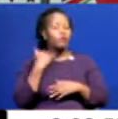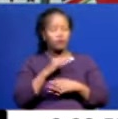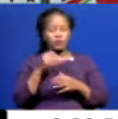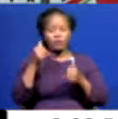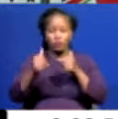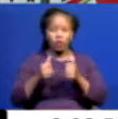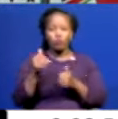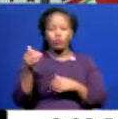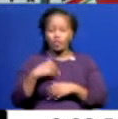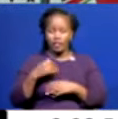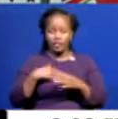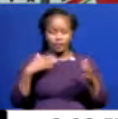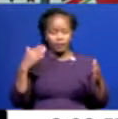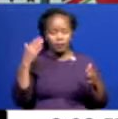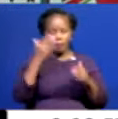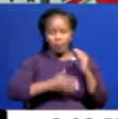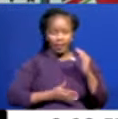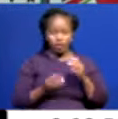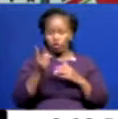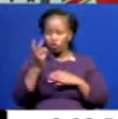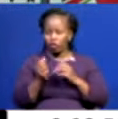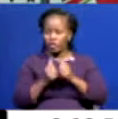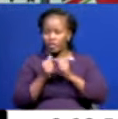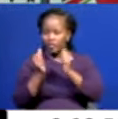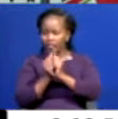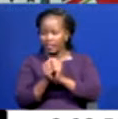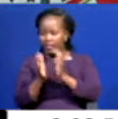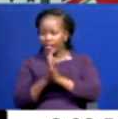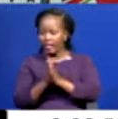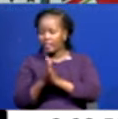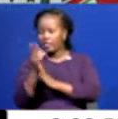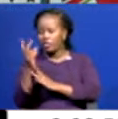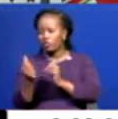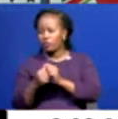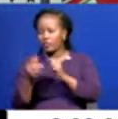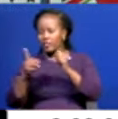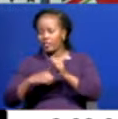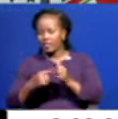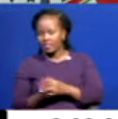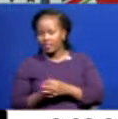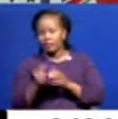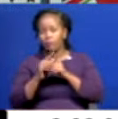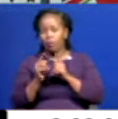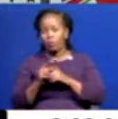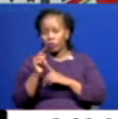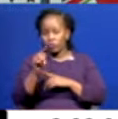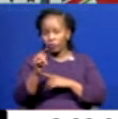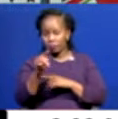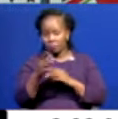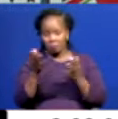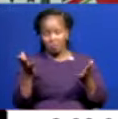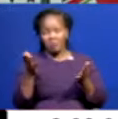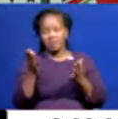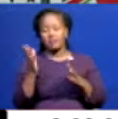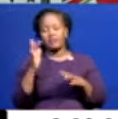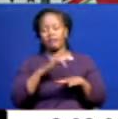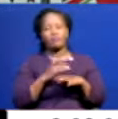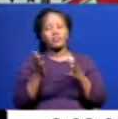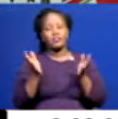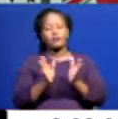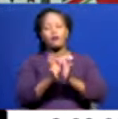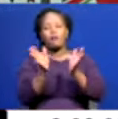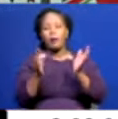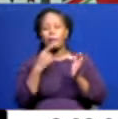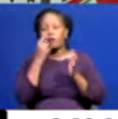we know, in 2010 and 2016. This threatens the public who live in